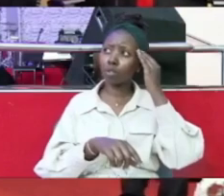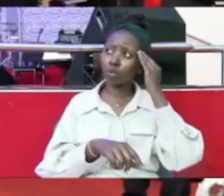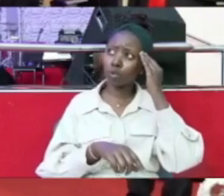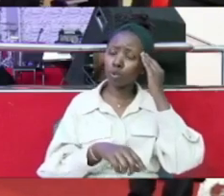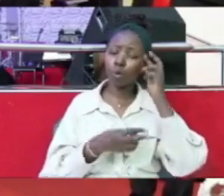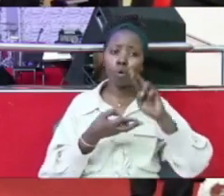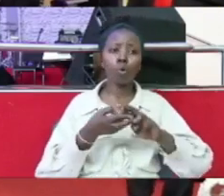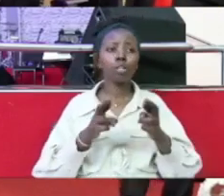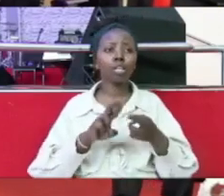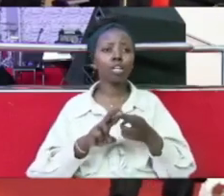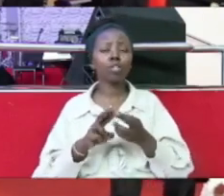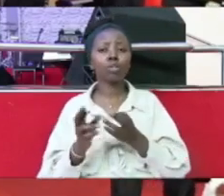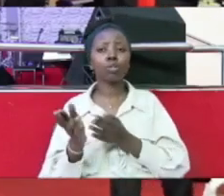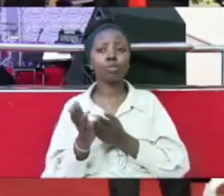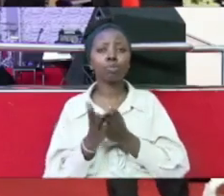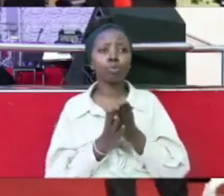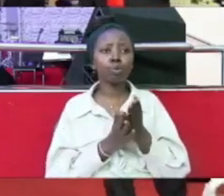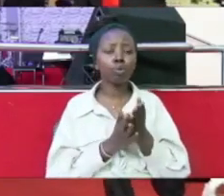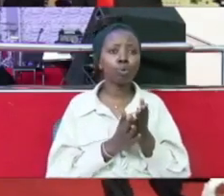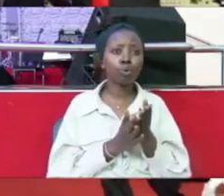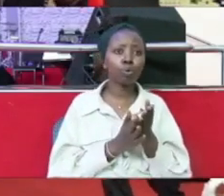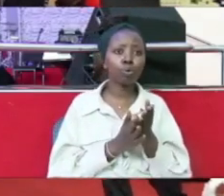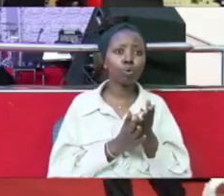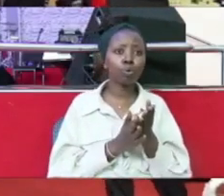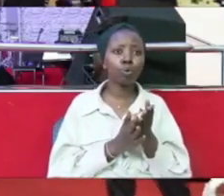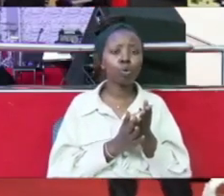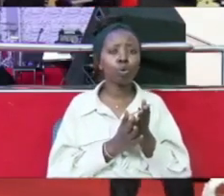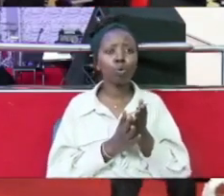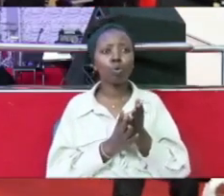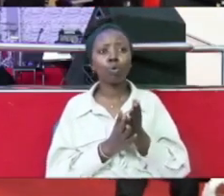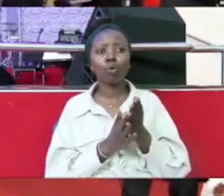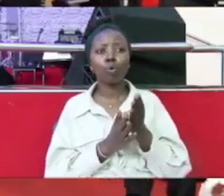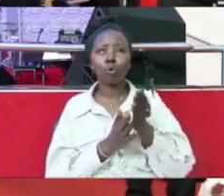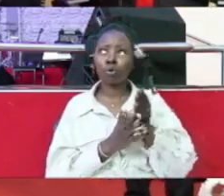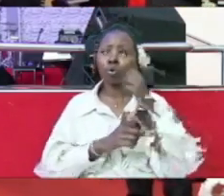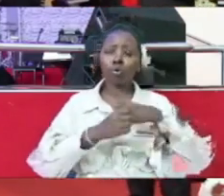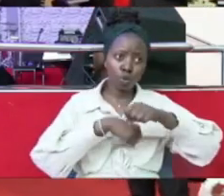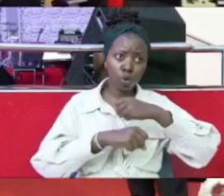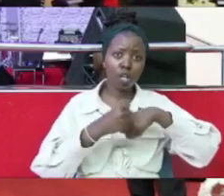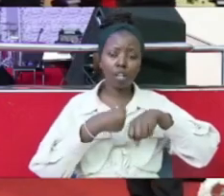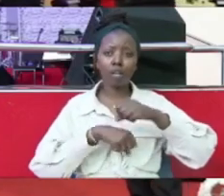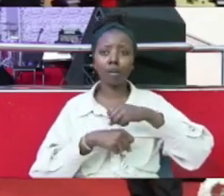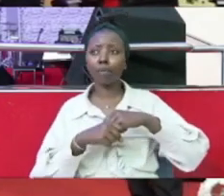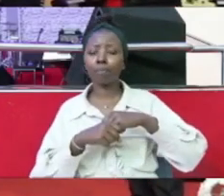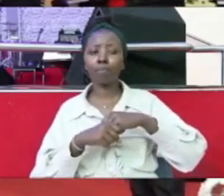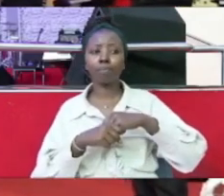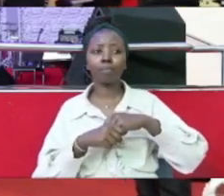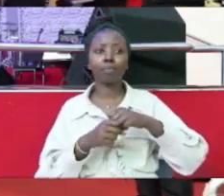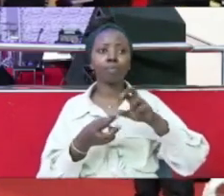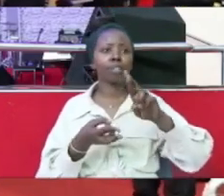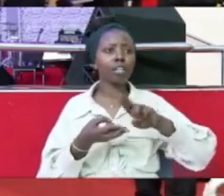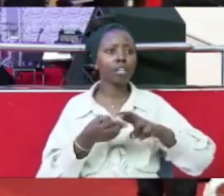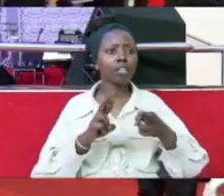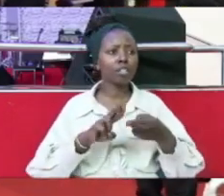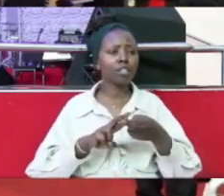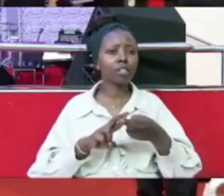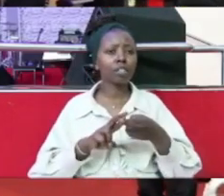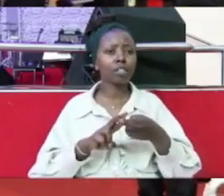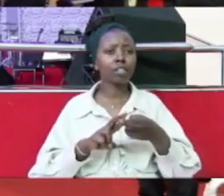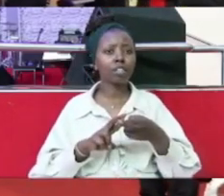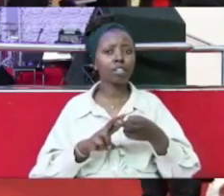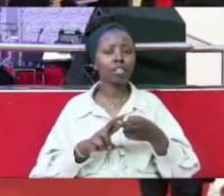Na tunafaa kujua ushirika ni mzuri kuliko tu kuhusika. Relationship are mainly